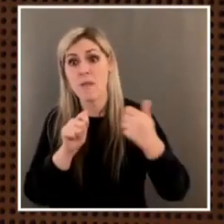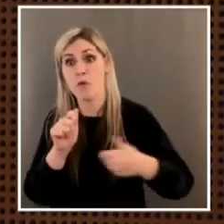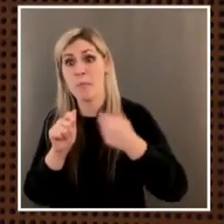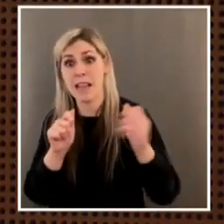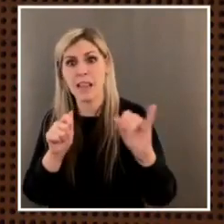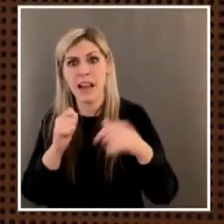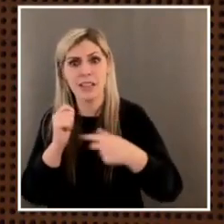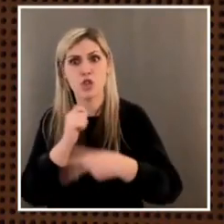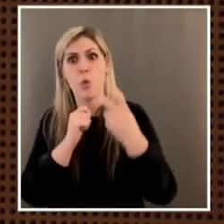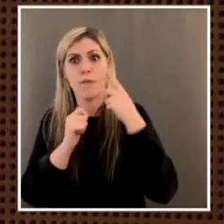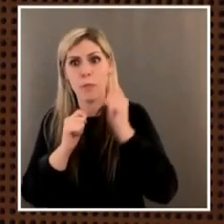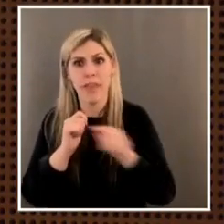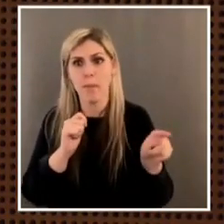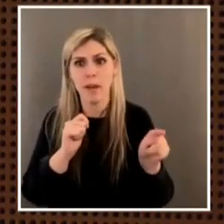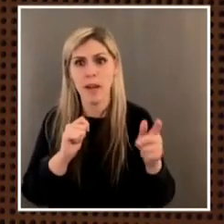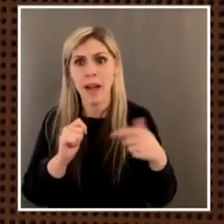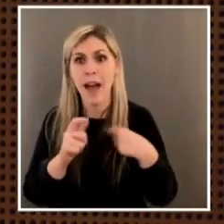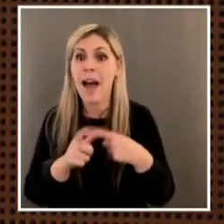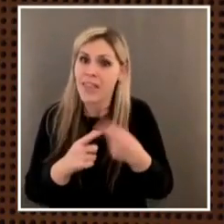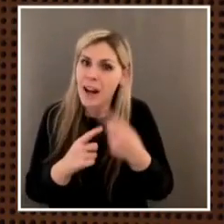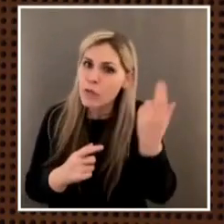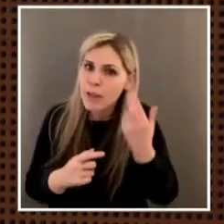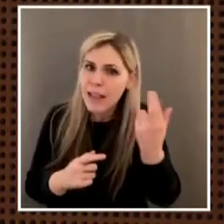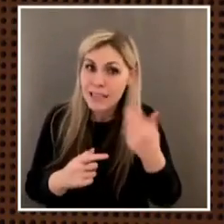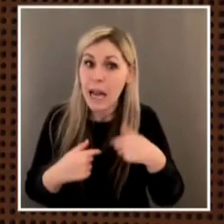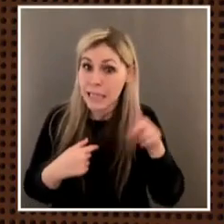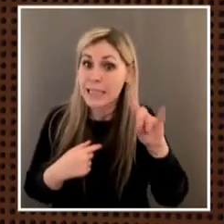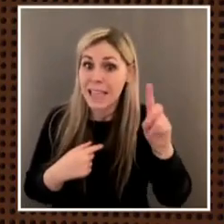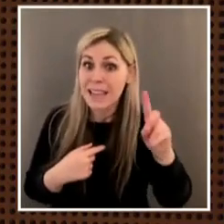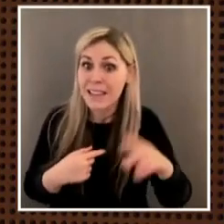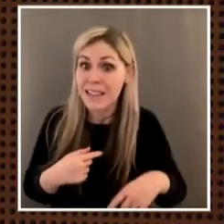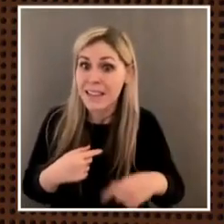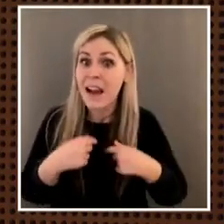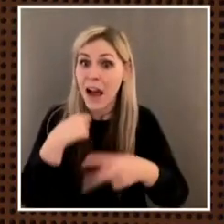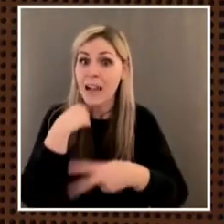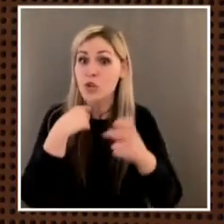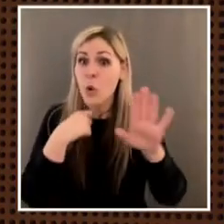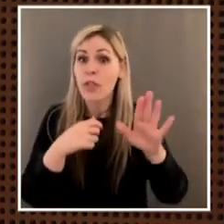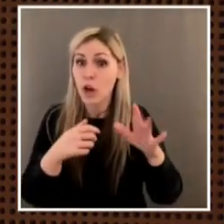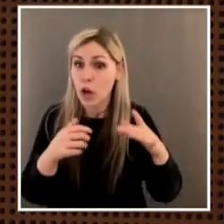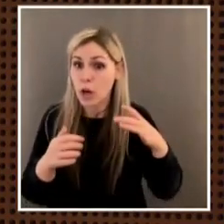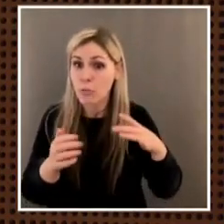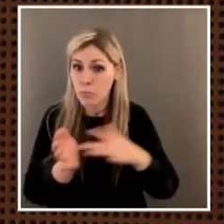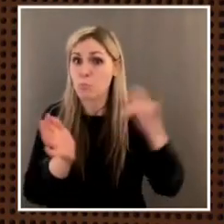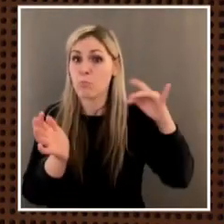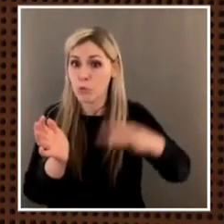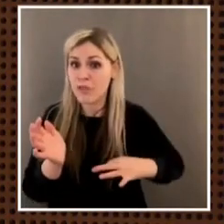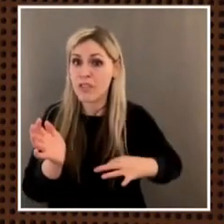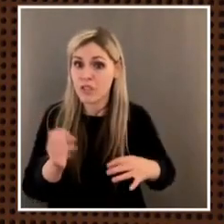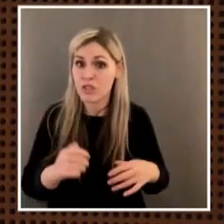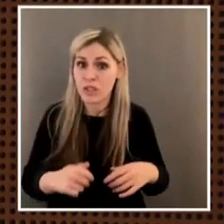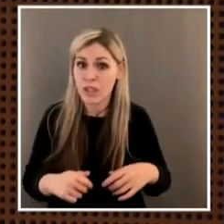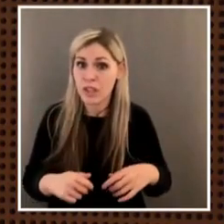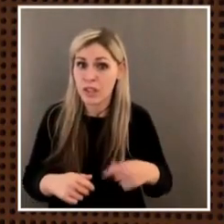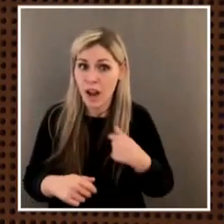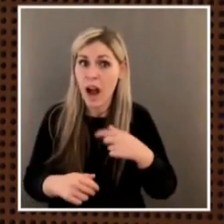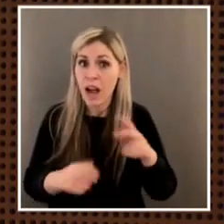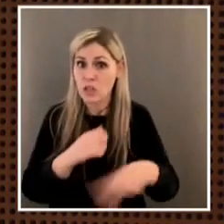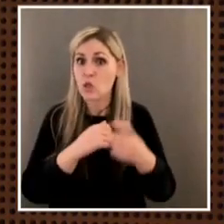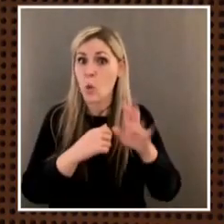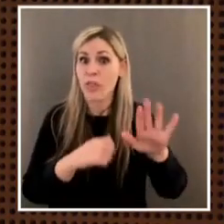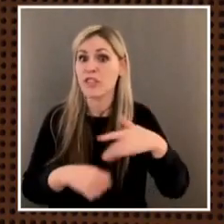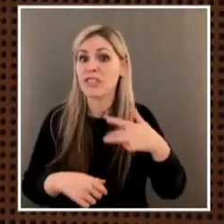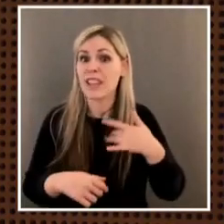from them. And then I realized I did. I stole their privilege. I stole their sense of